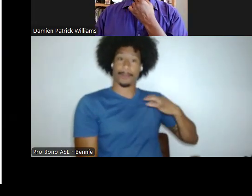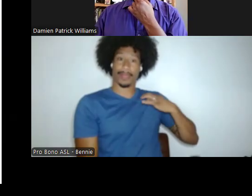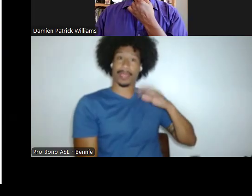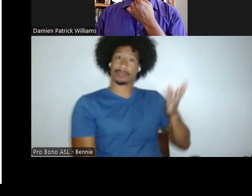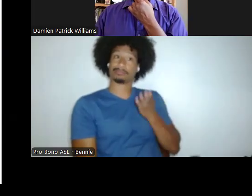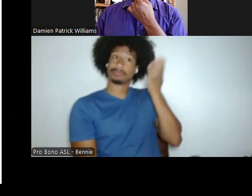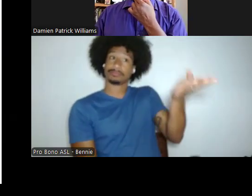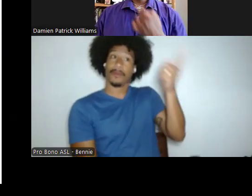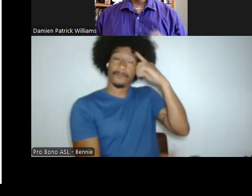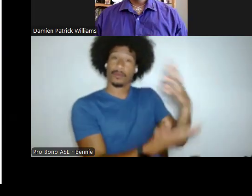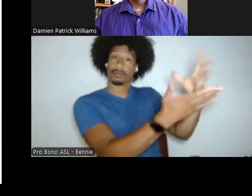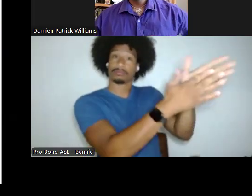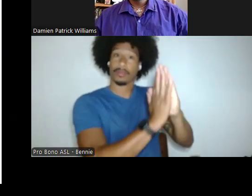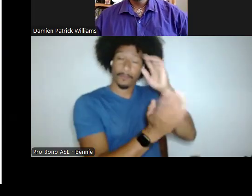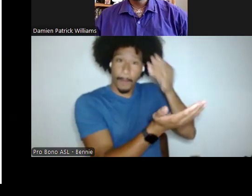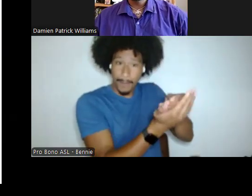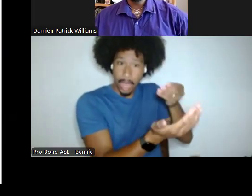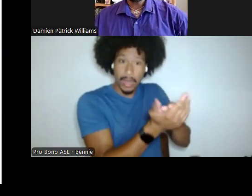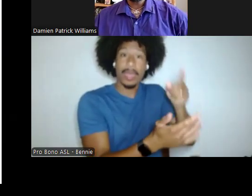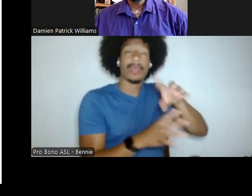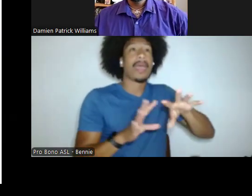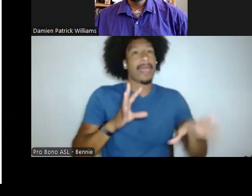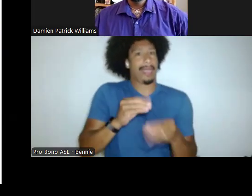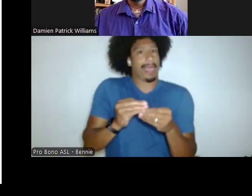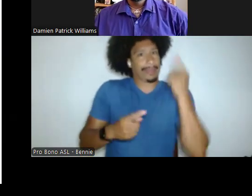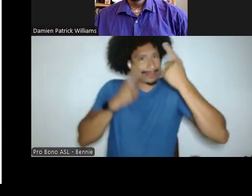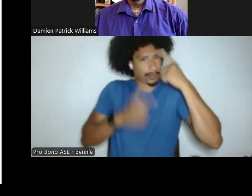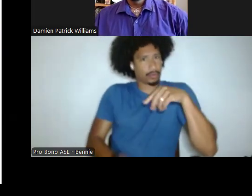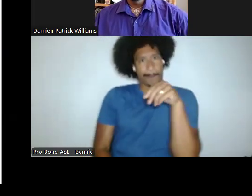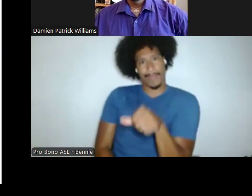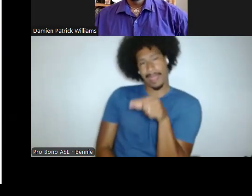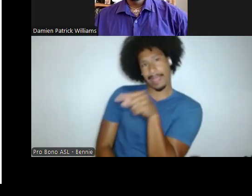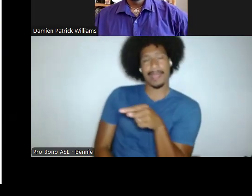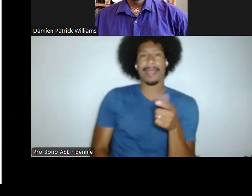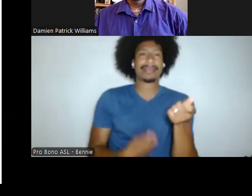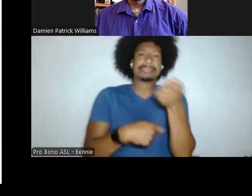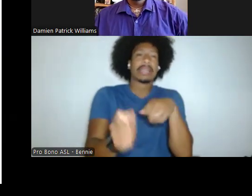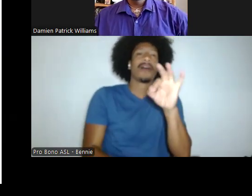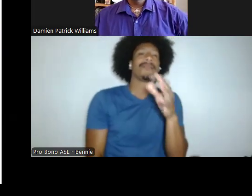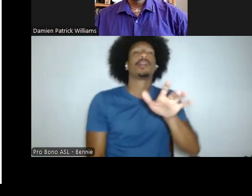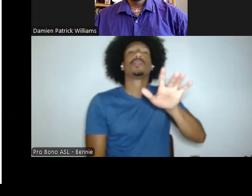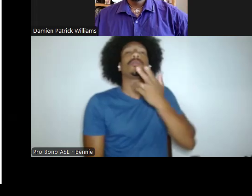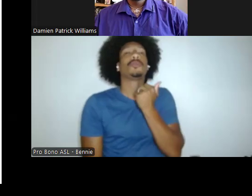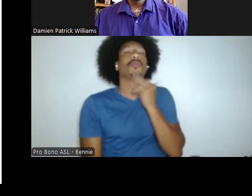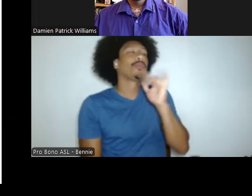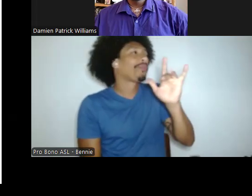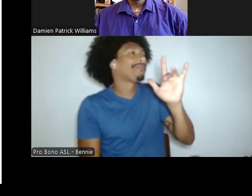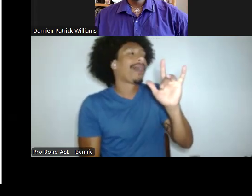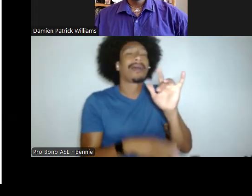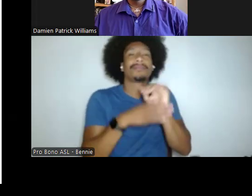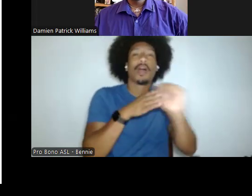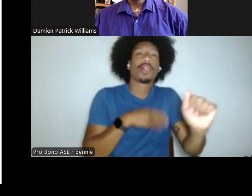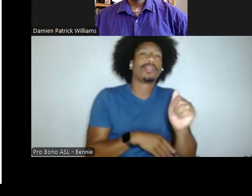something more comprehensive than a human subject where you could get a $25 Target gift card. No, we